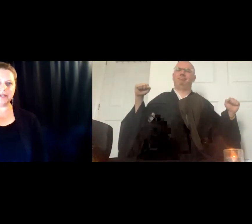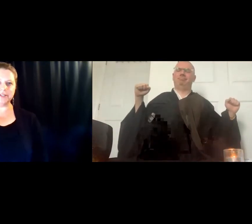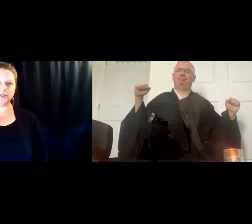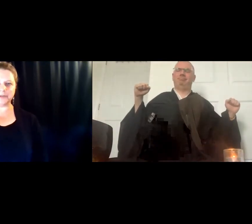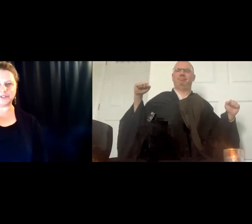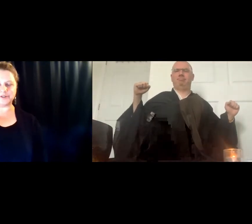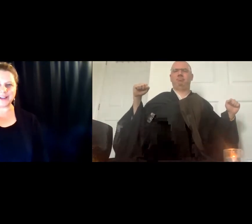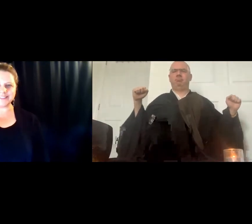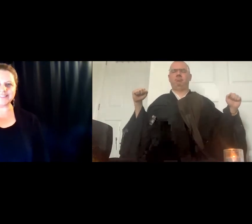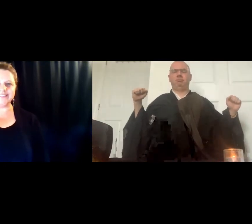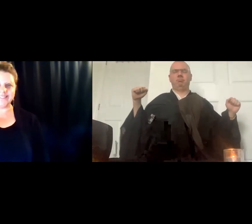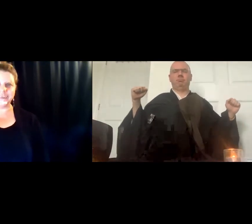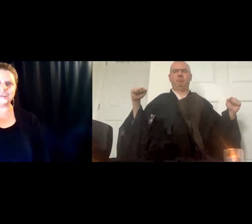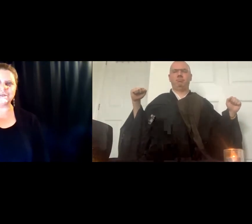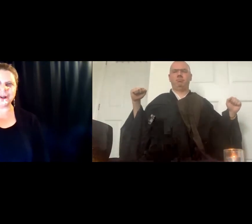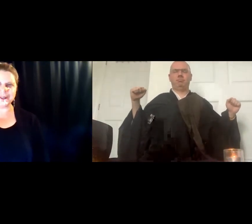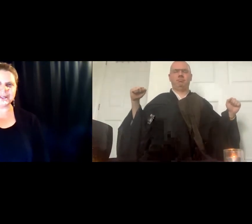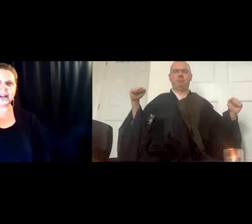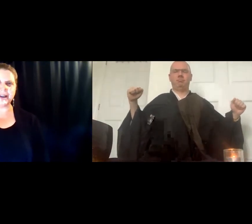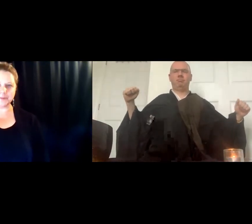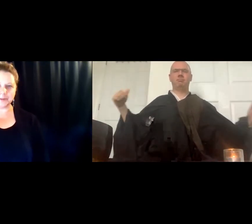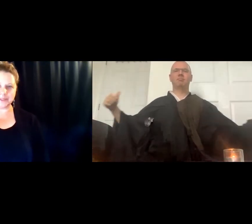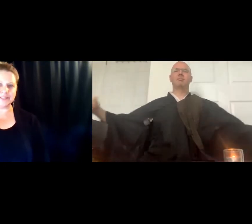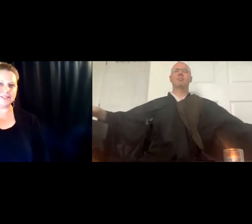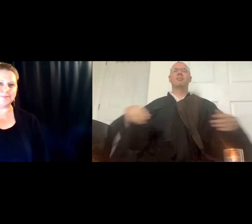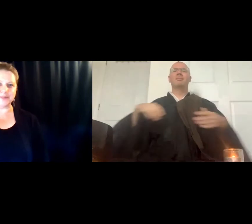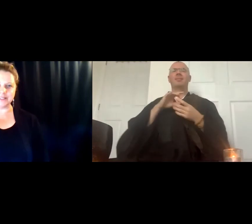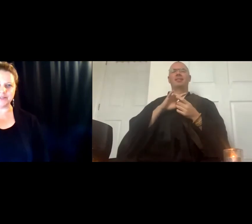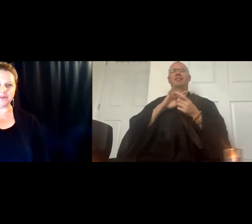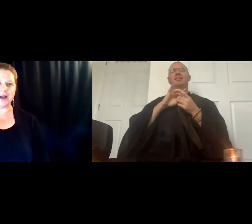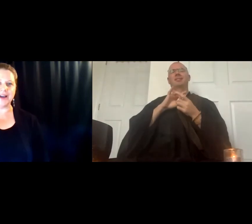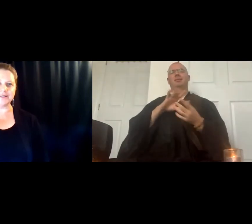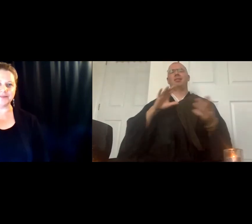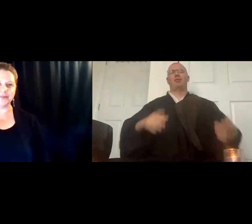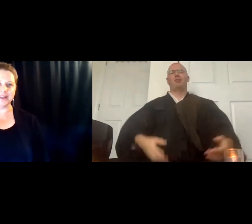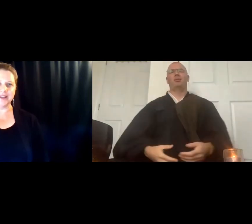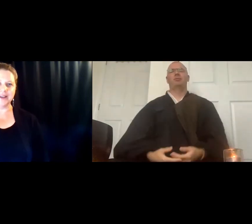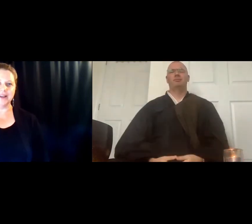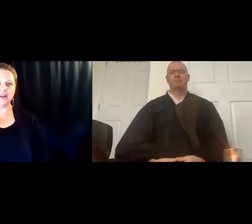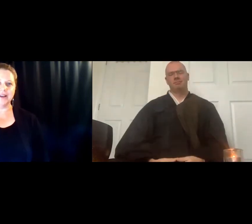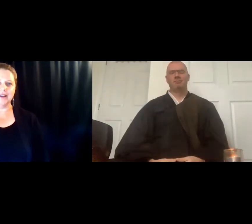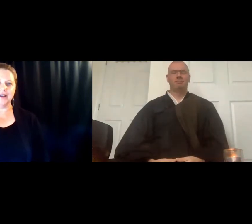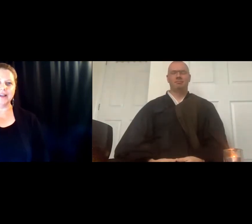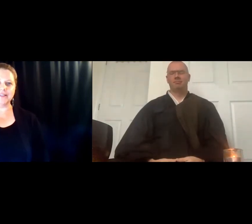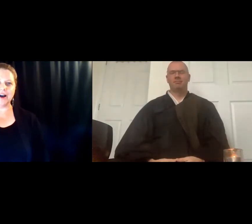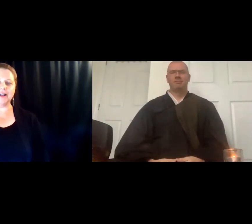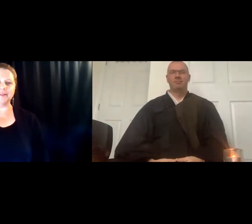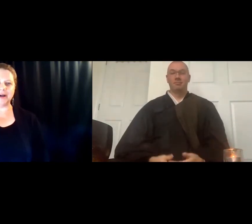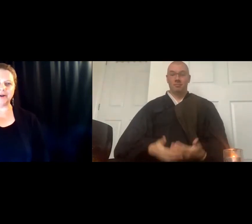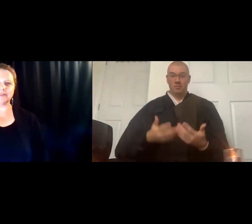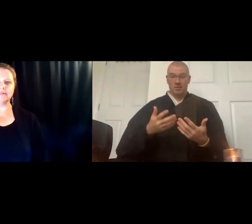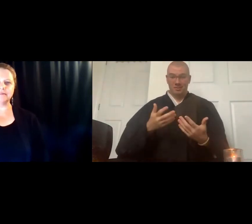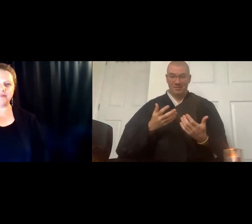If you need to do a stretch to get your shoulders in a comfortable position, please do that. It's